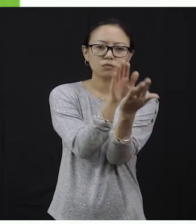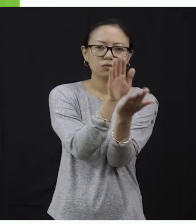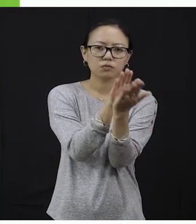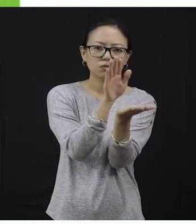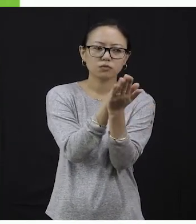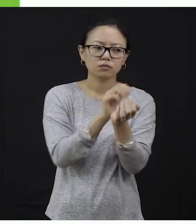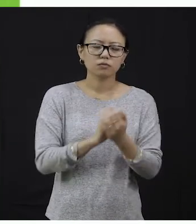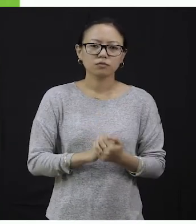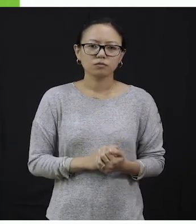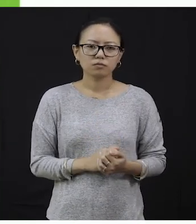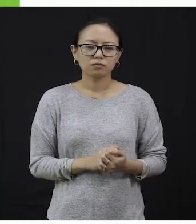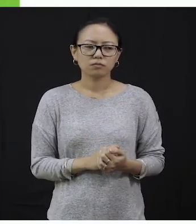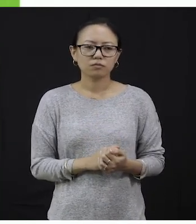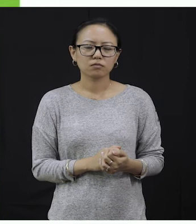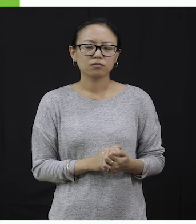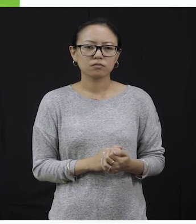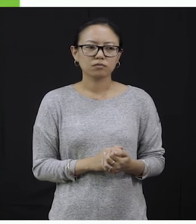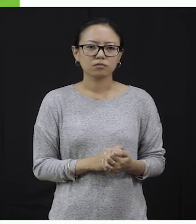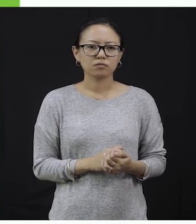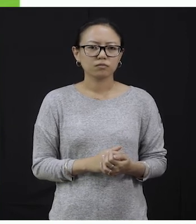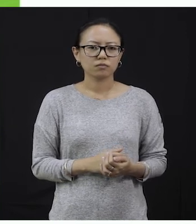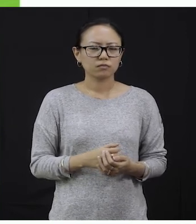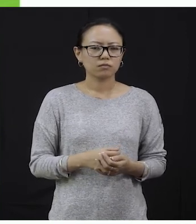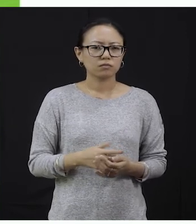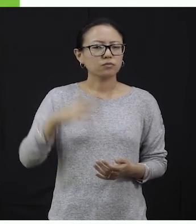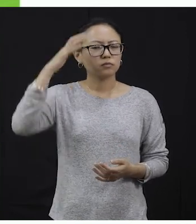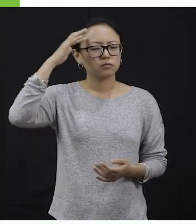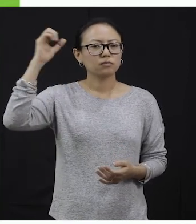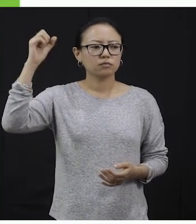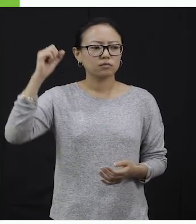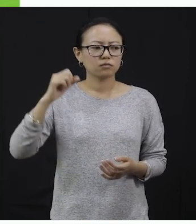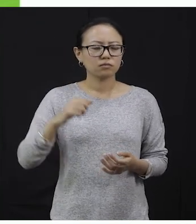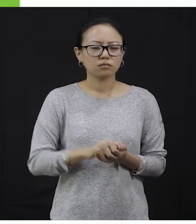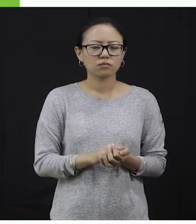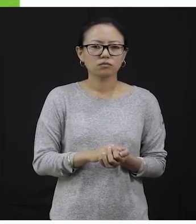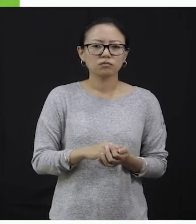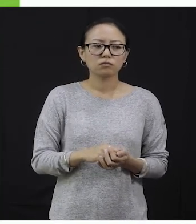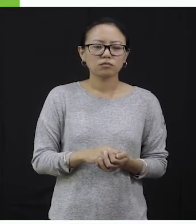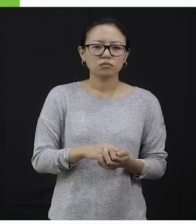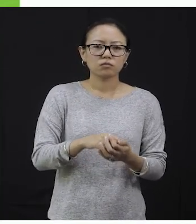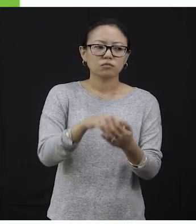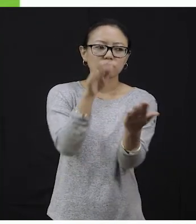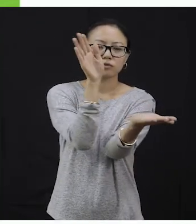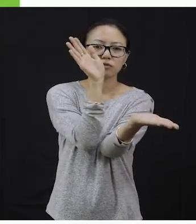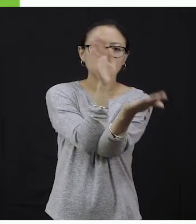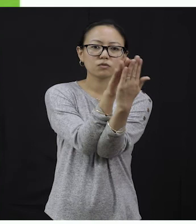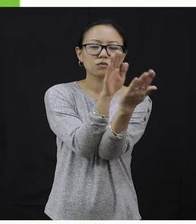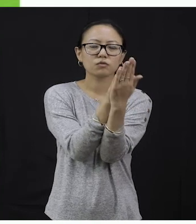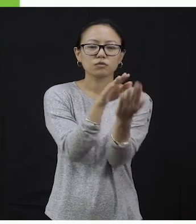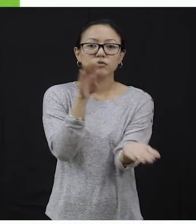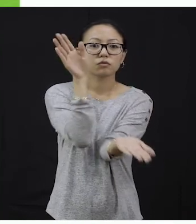sign symbolizes, let's imagine that the sign is the mouth of an alligator. Okay, the first here it